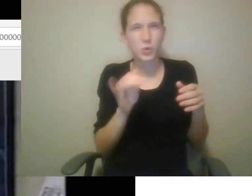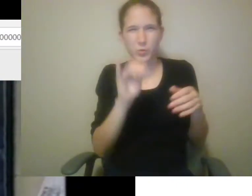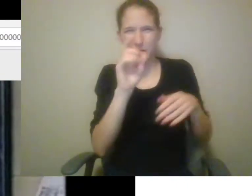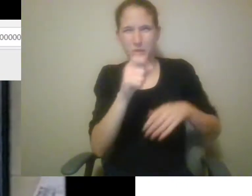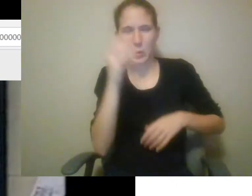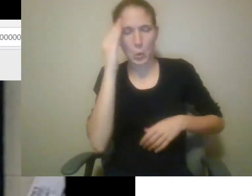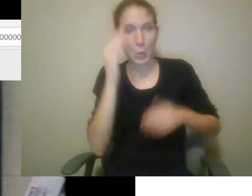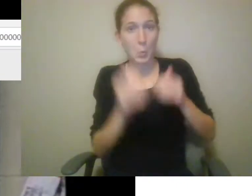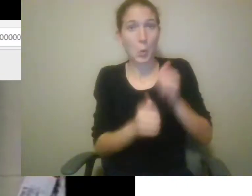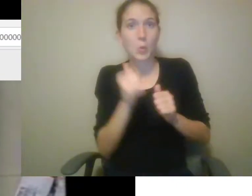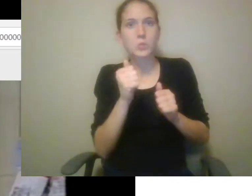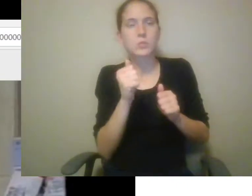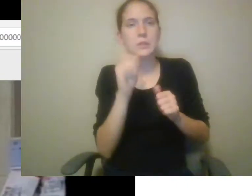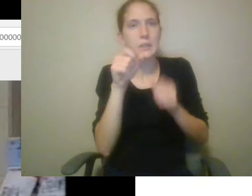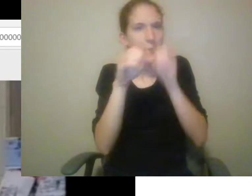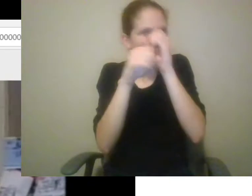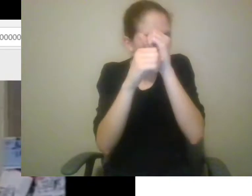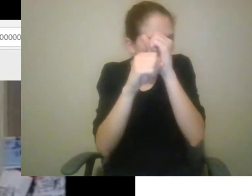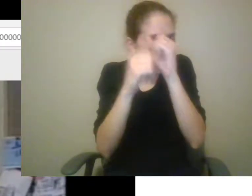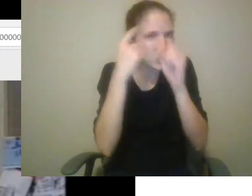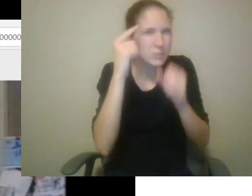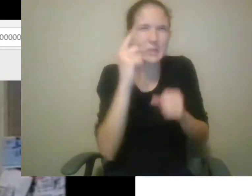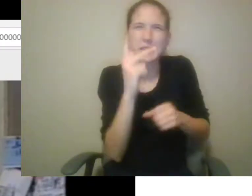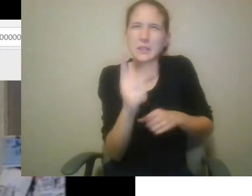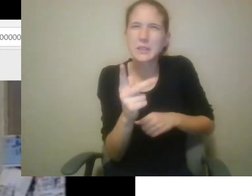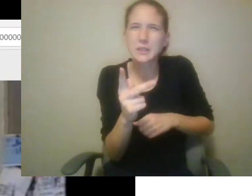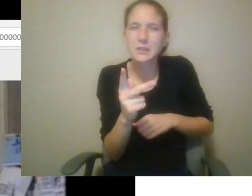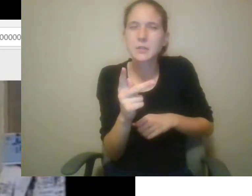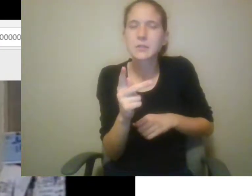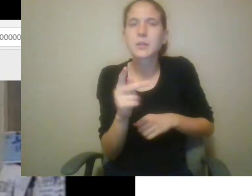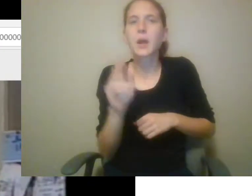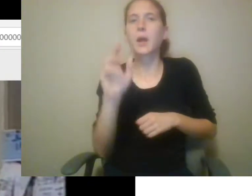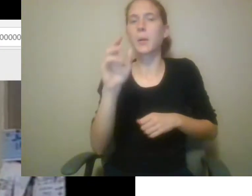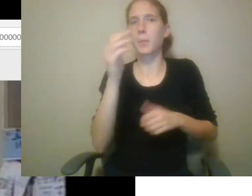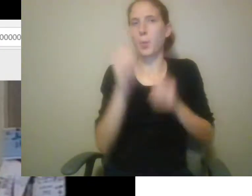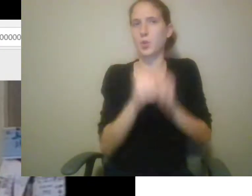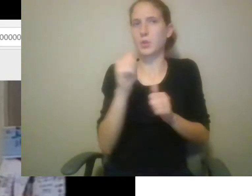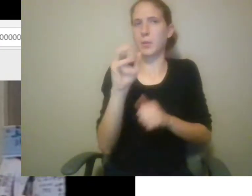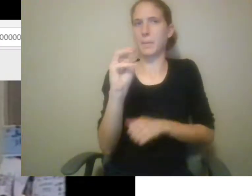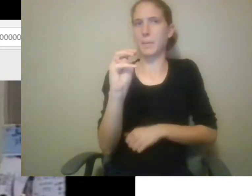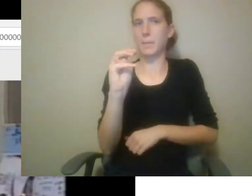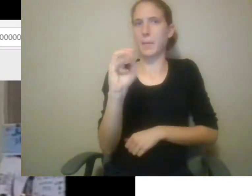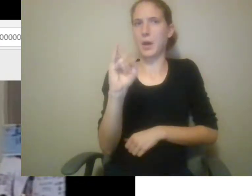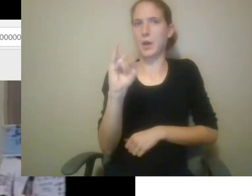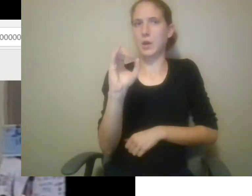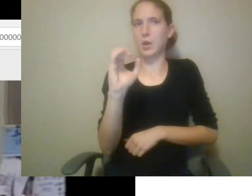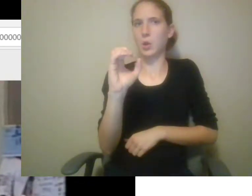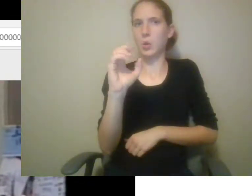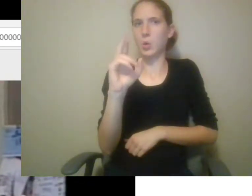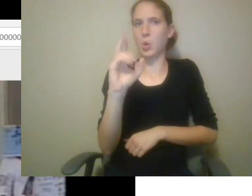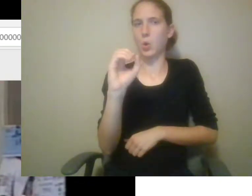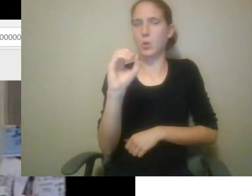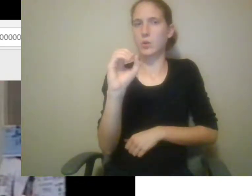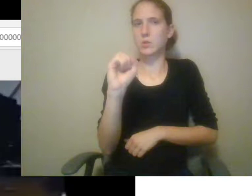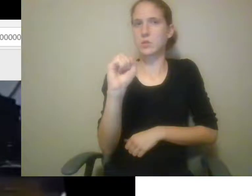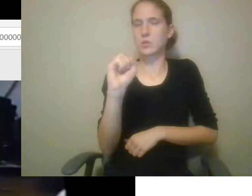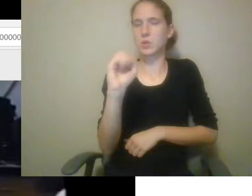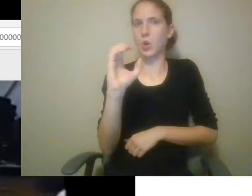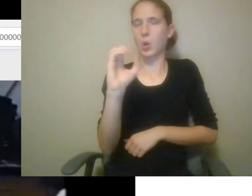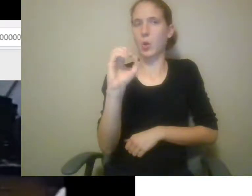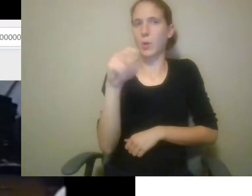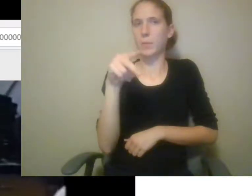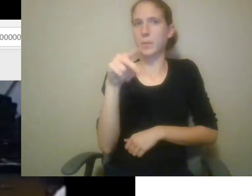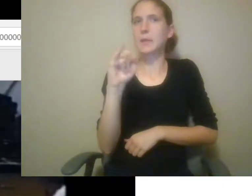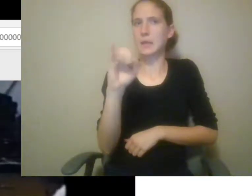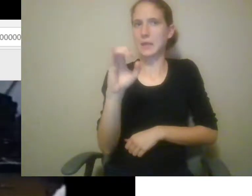your aspects that you need to do. Okay? Beth? Yeah, this doesn't have to do with the quiz.